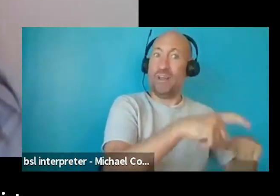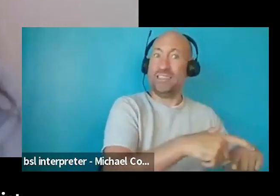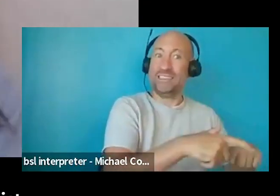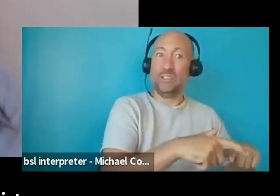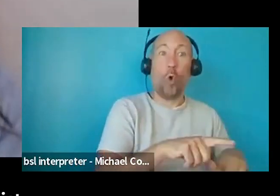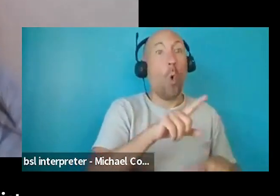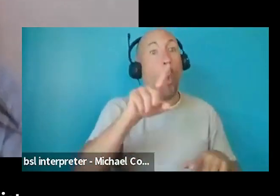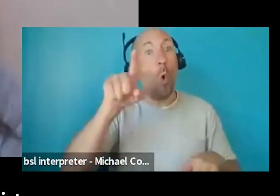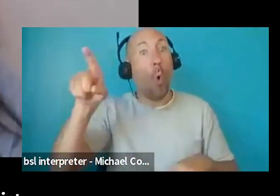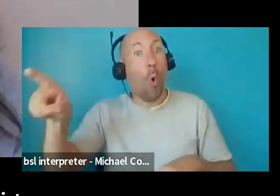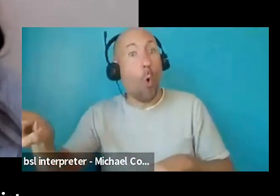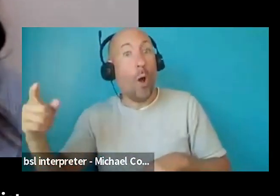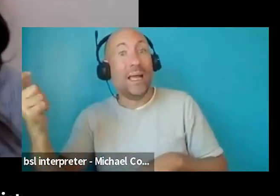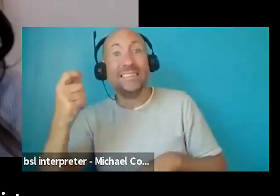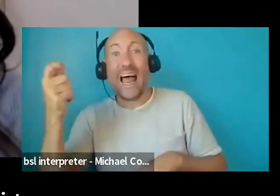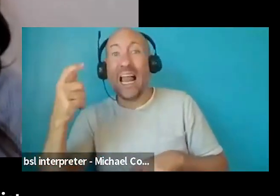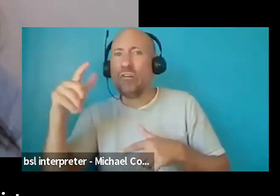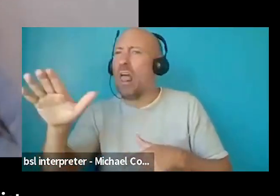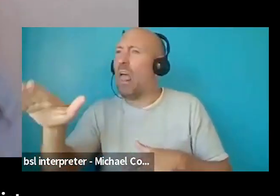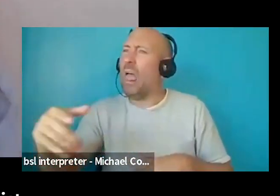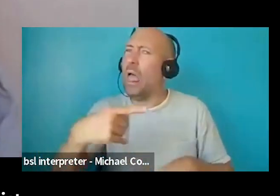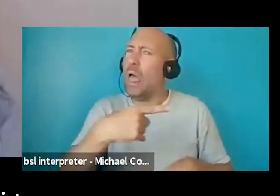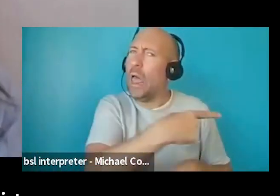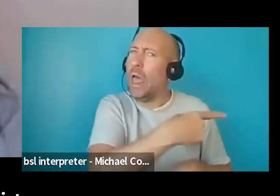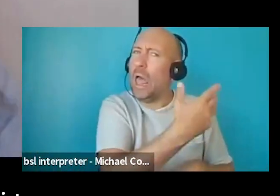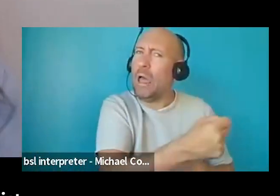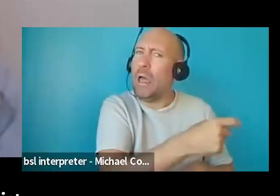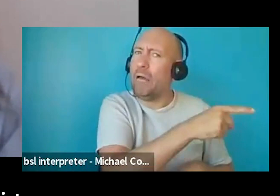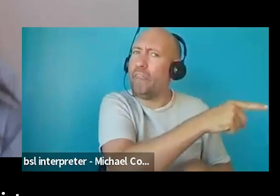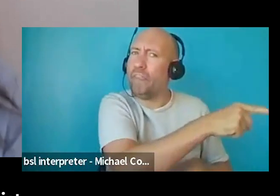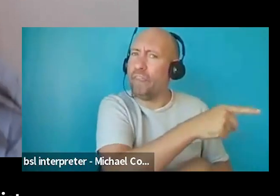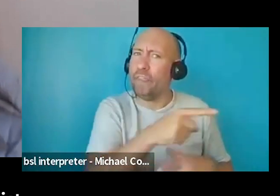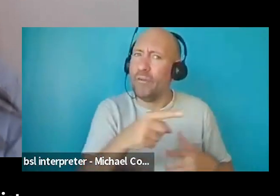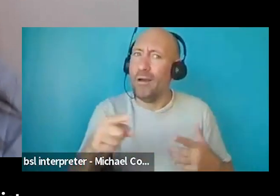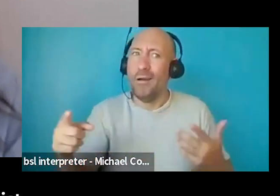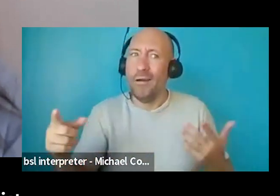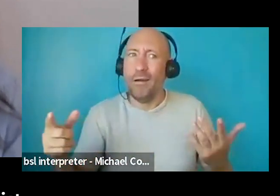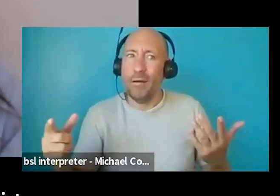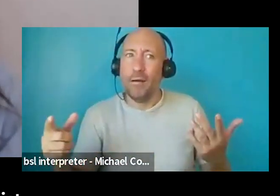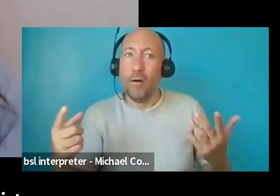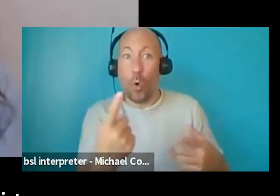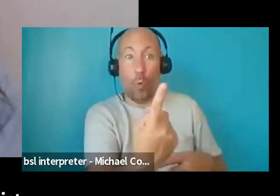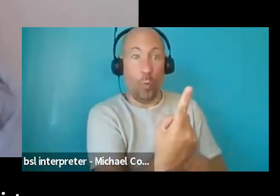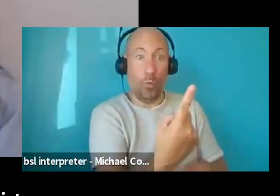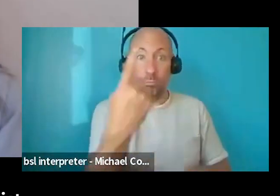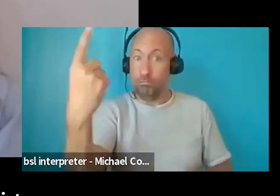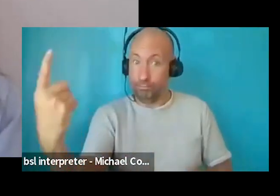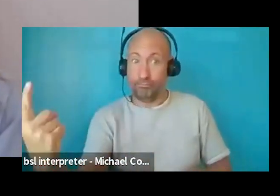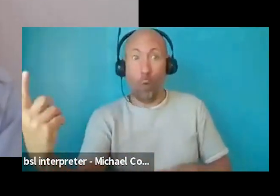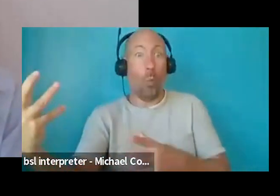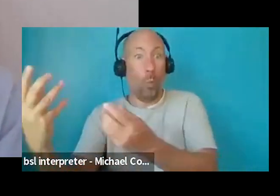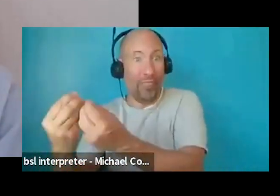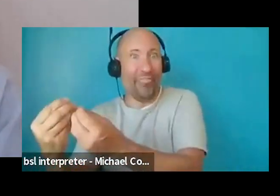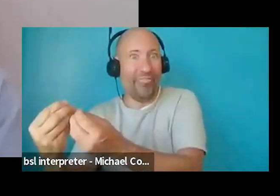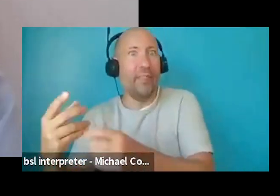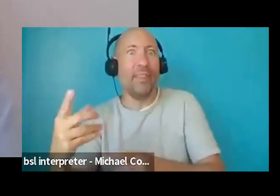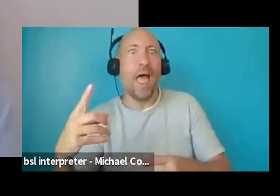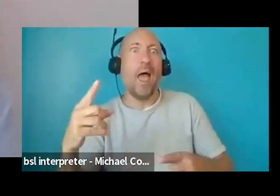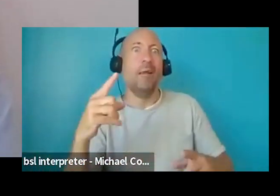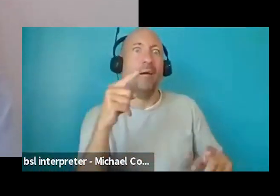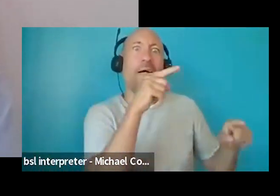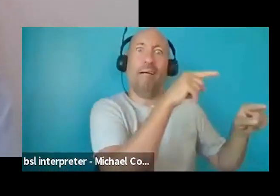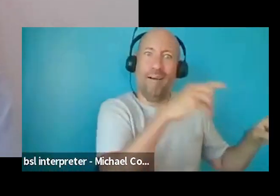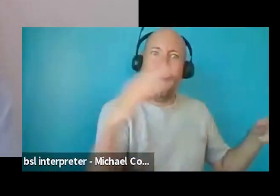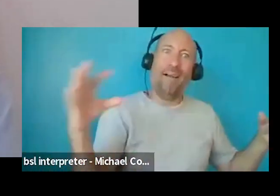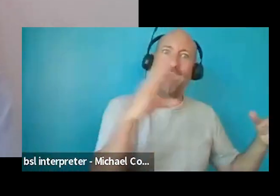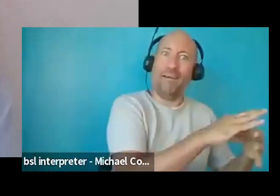might indicate you as an artist to be selected for a UK residency, but an individual application